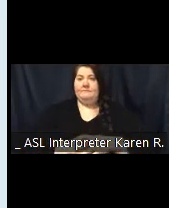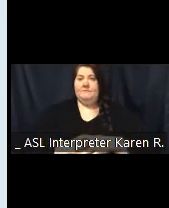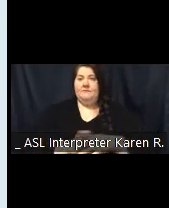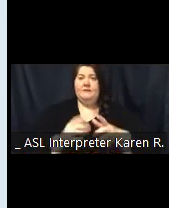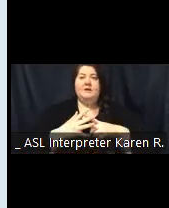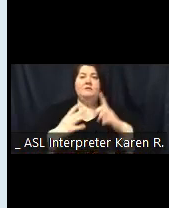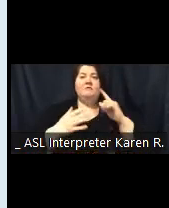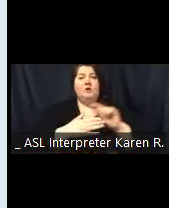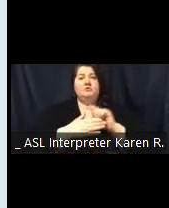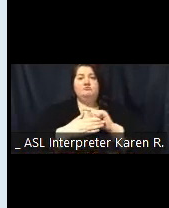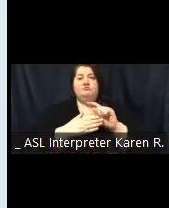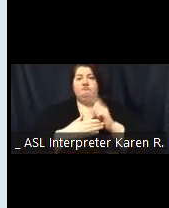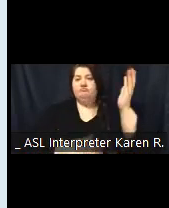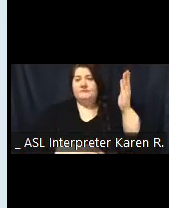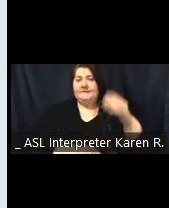presentation.